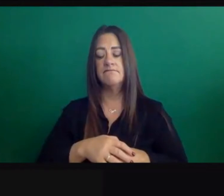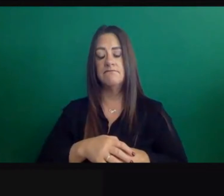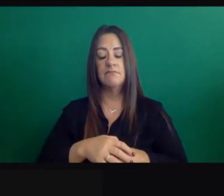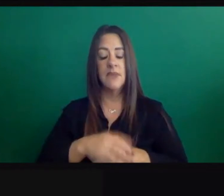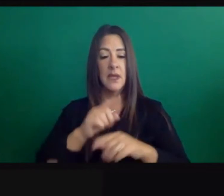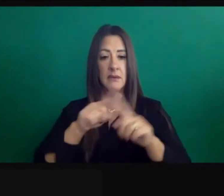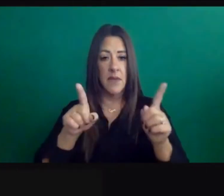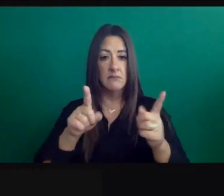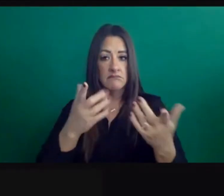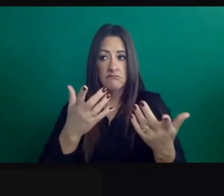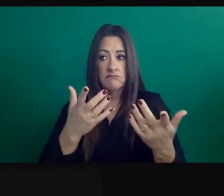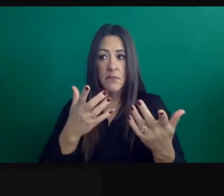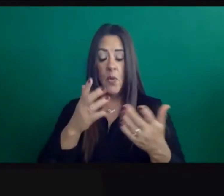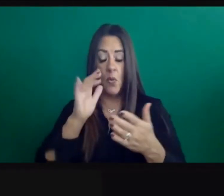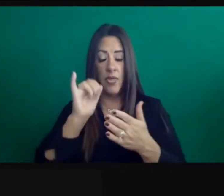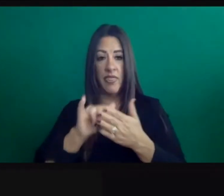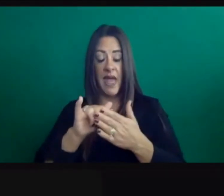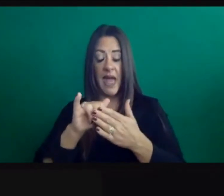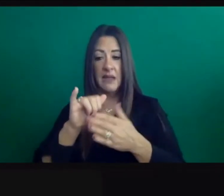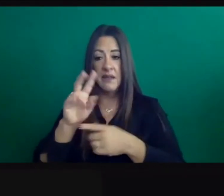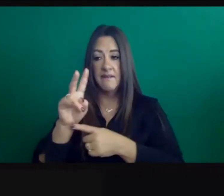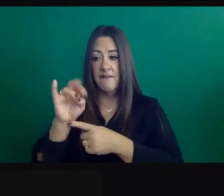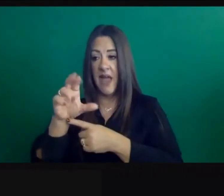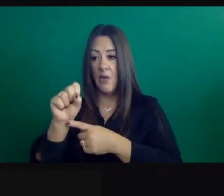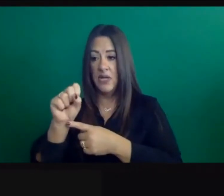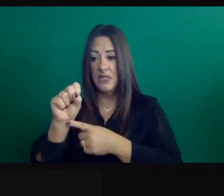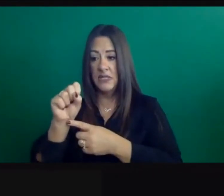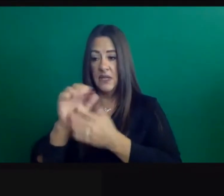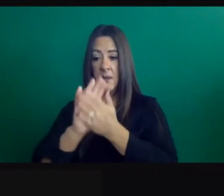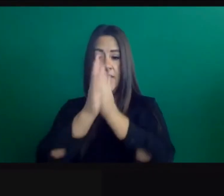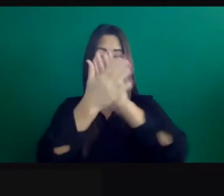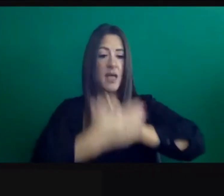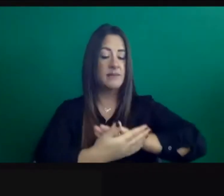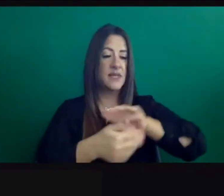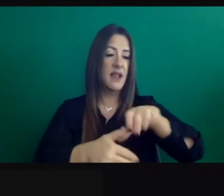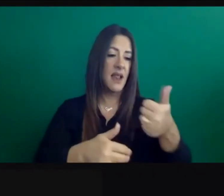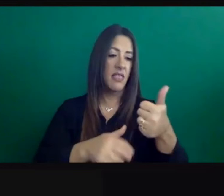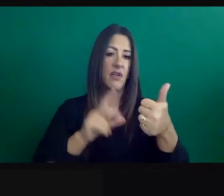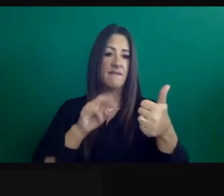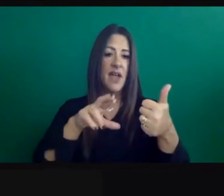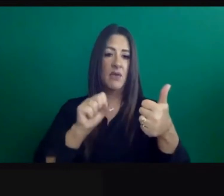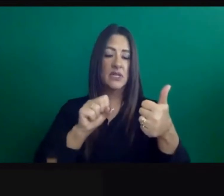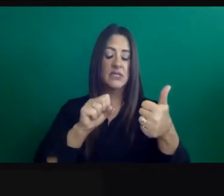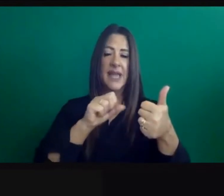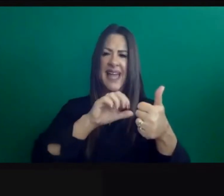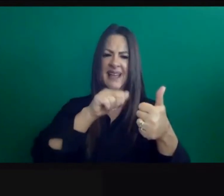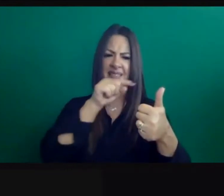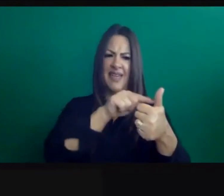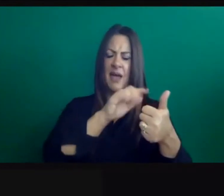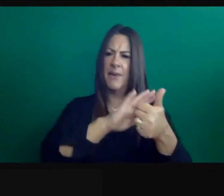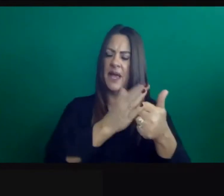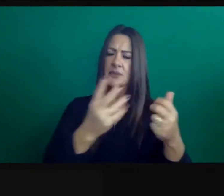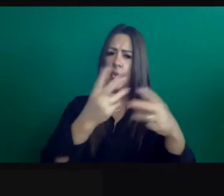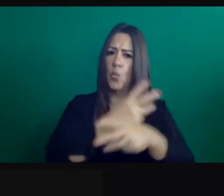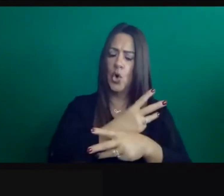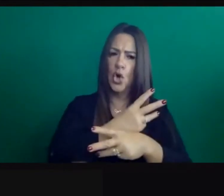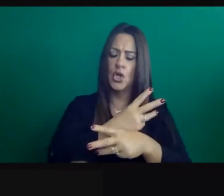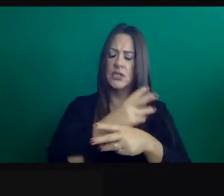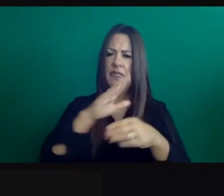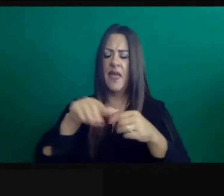the level of infectiousness? Do they affect virulence or the level, the severity of disease?